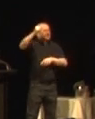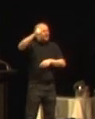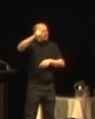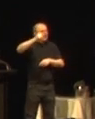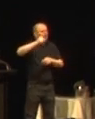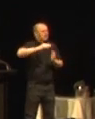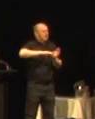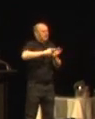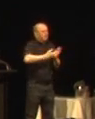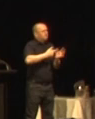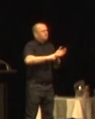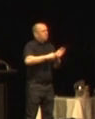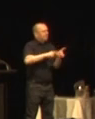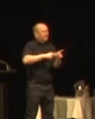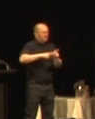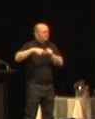Like,